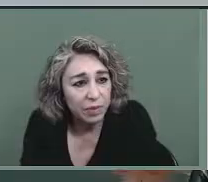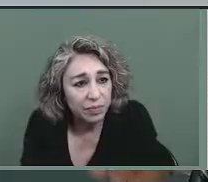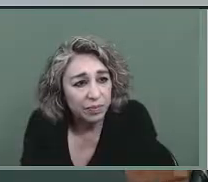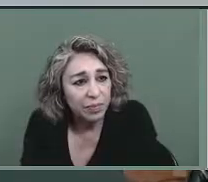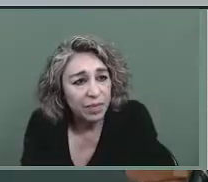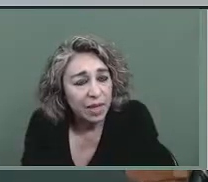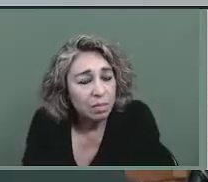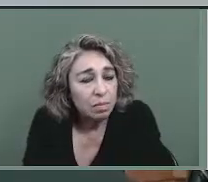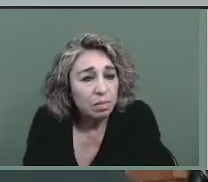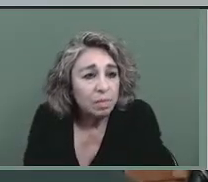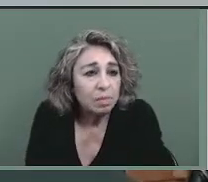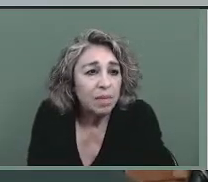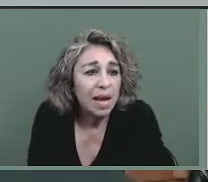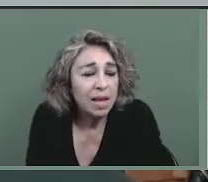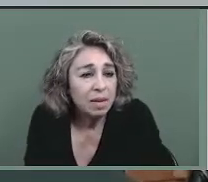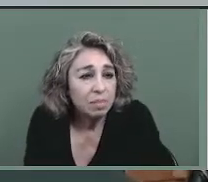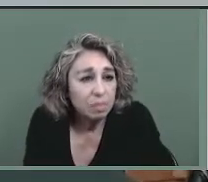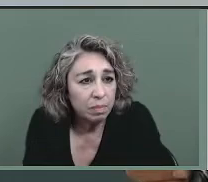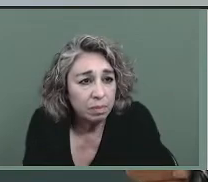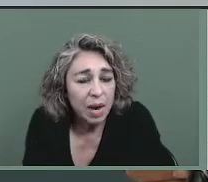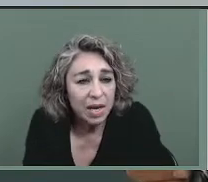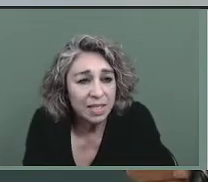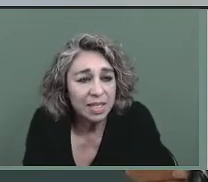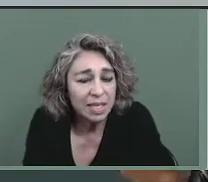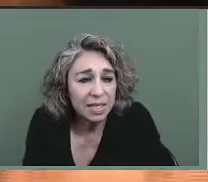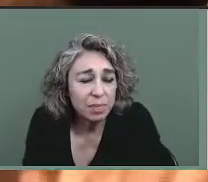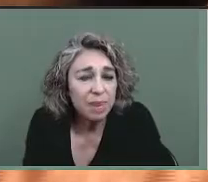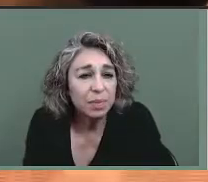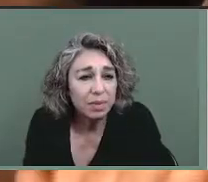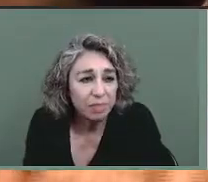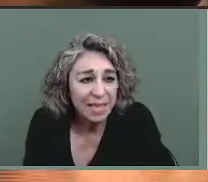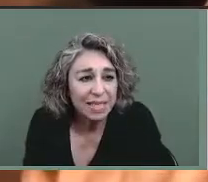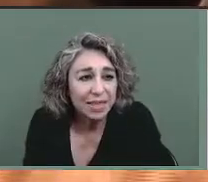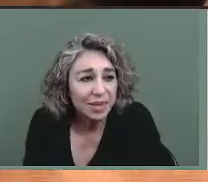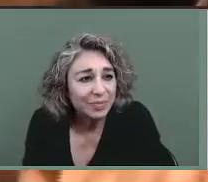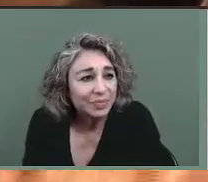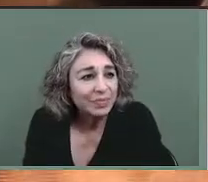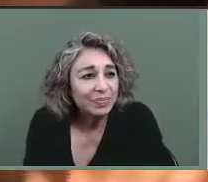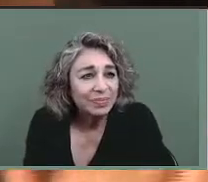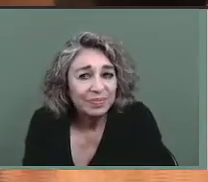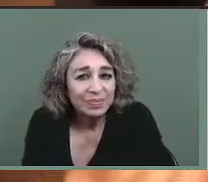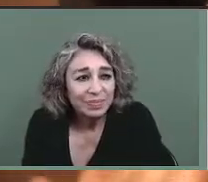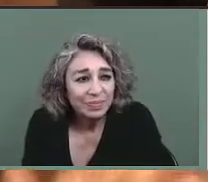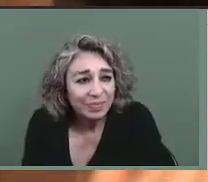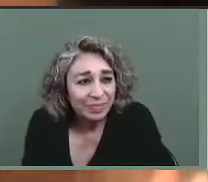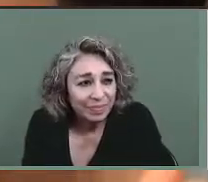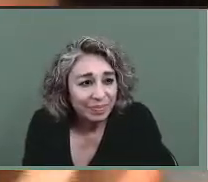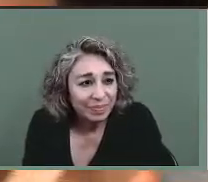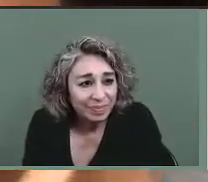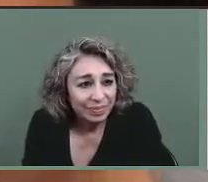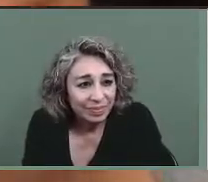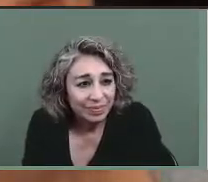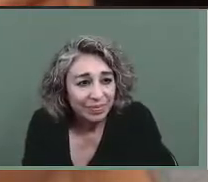people. My boss is the people of Mexico.